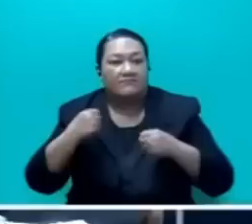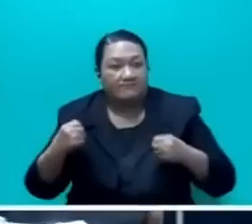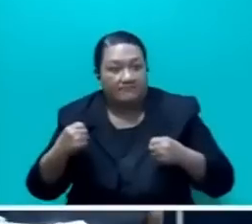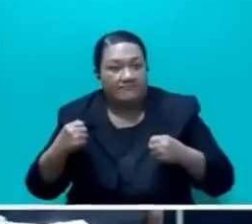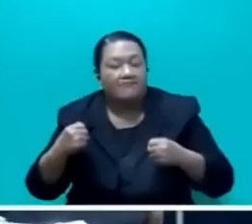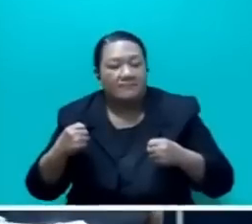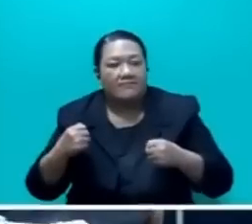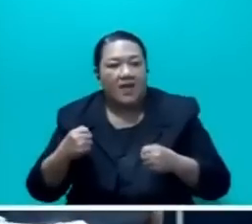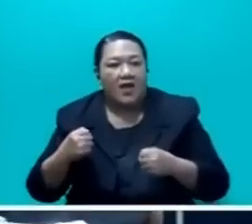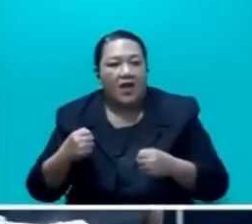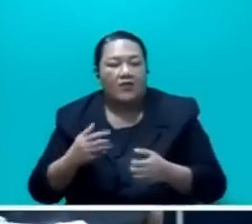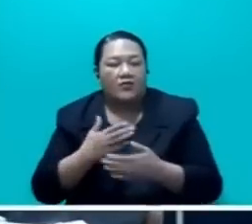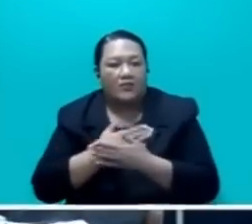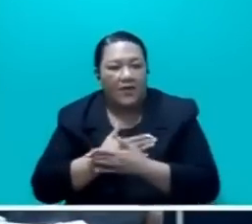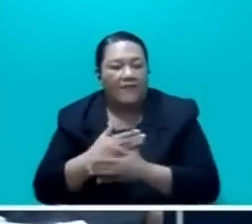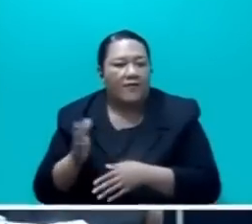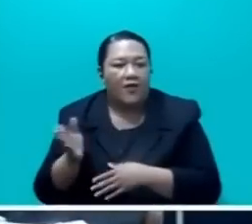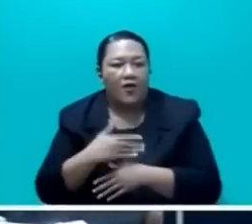Deuteronomy